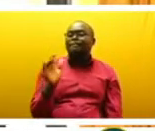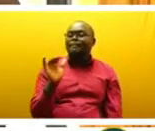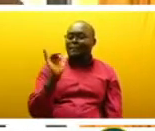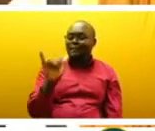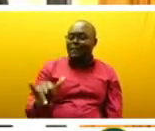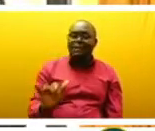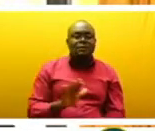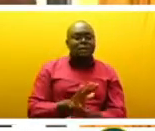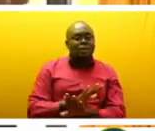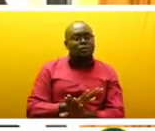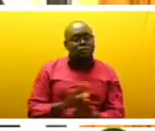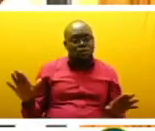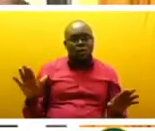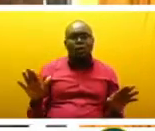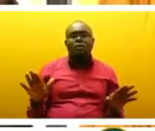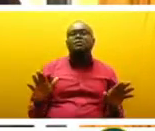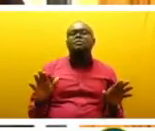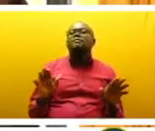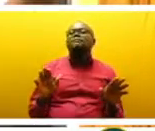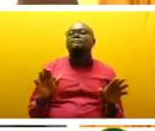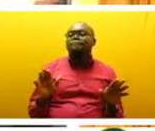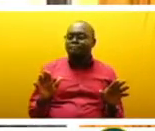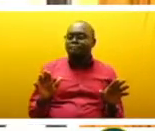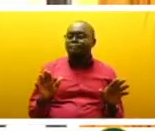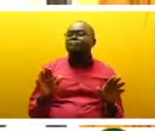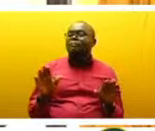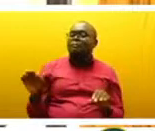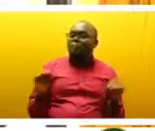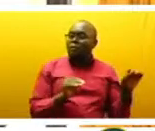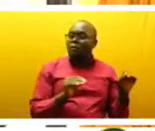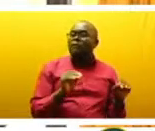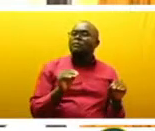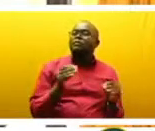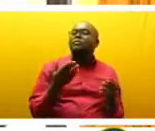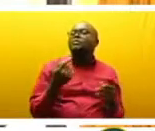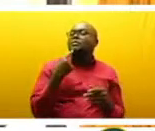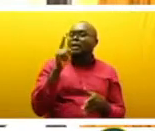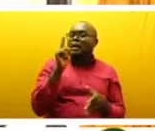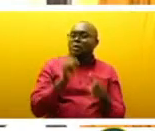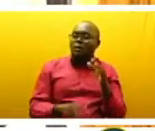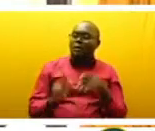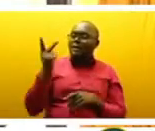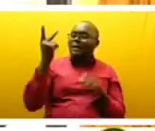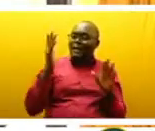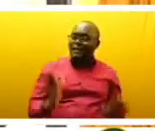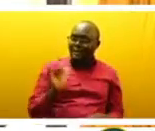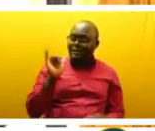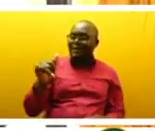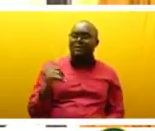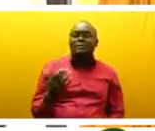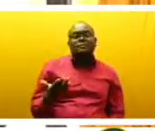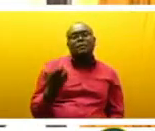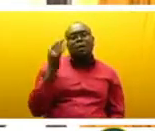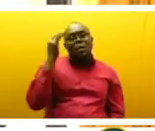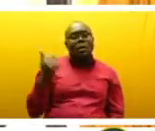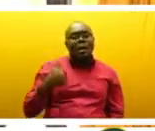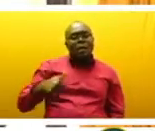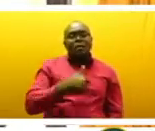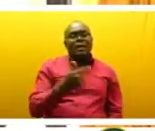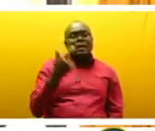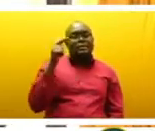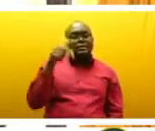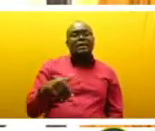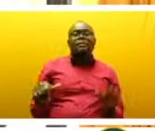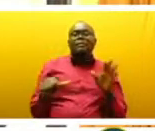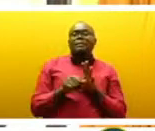not err on the side of convenience to tell the people of Kenya that when we can see some of these